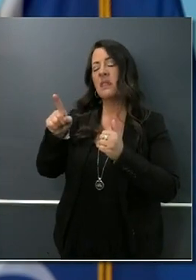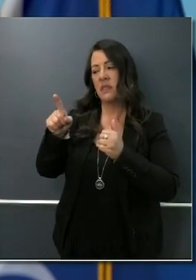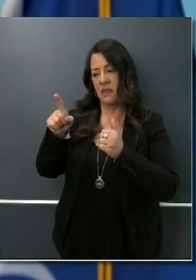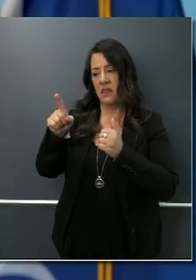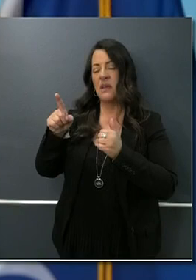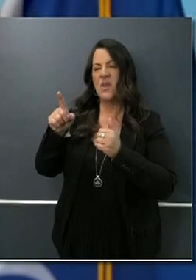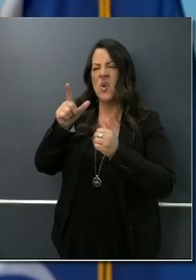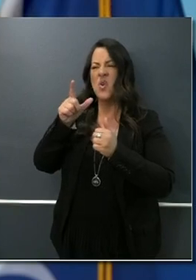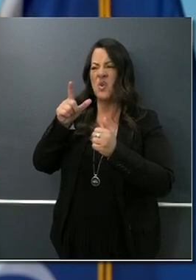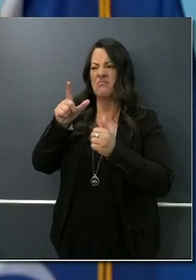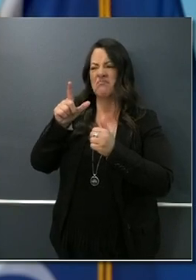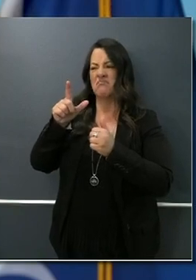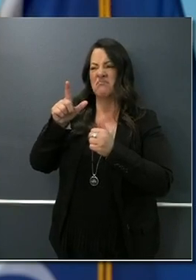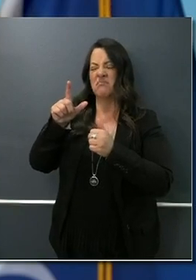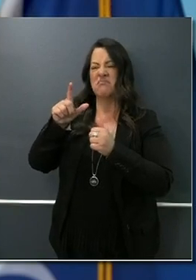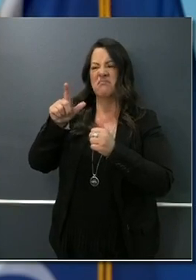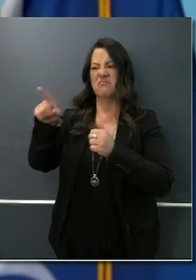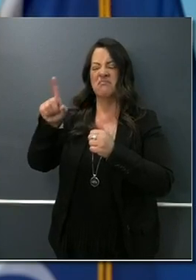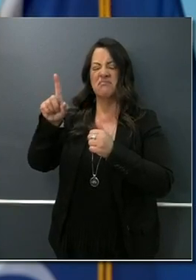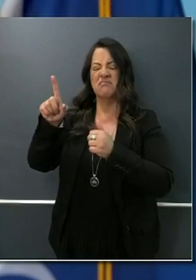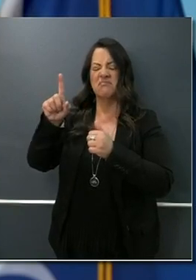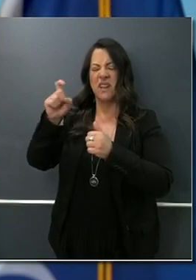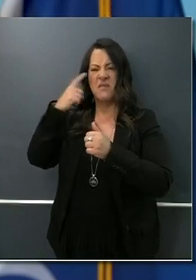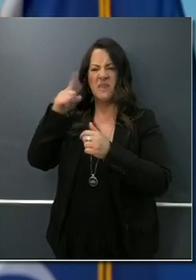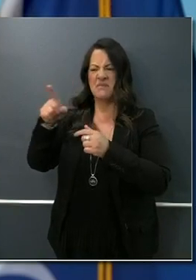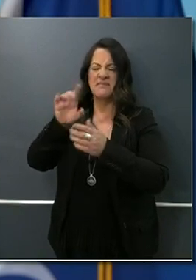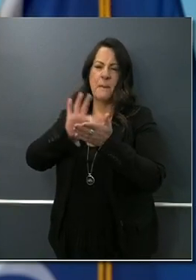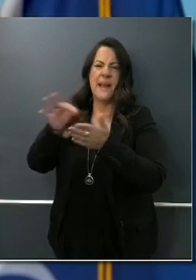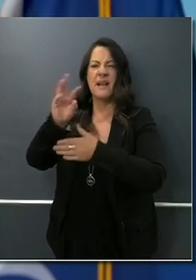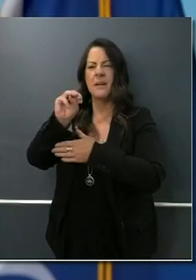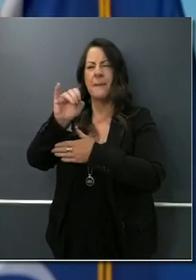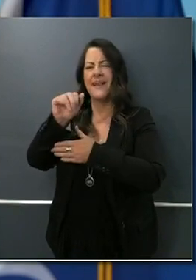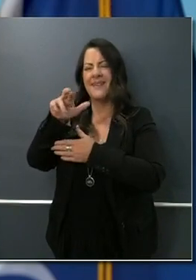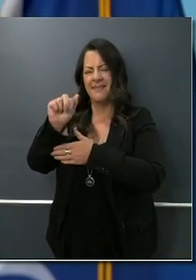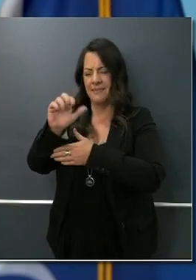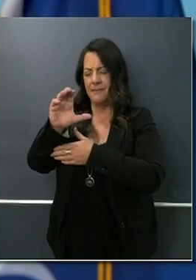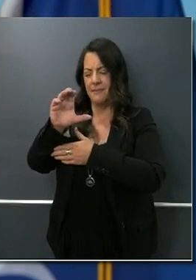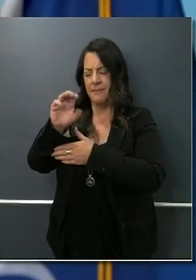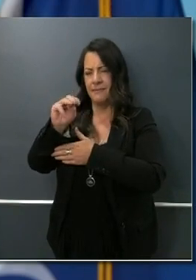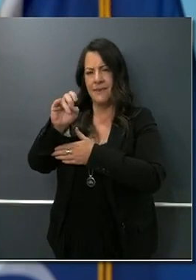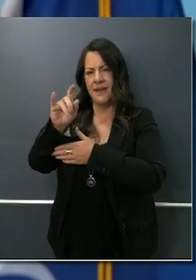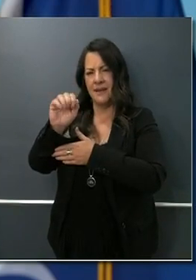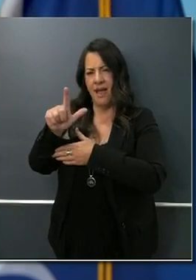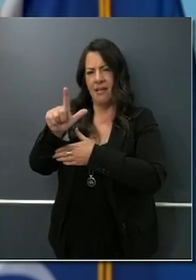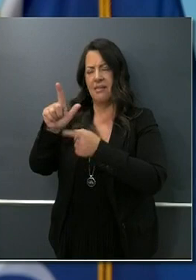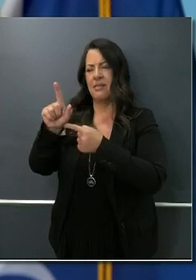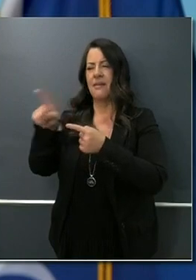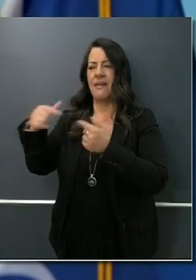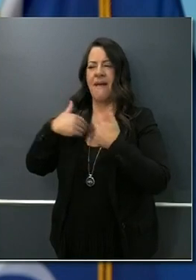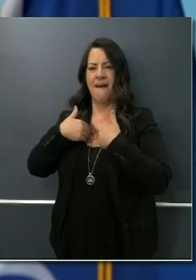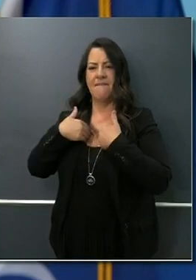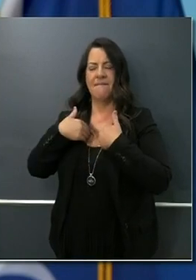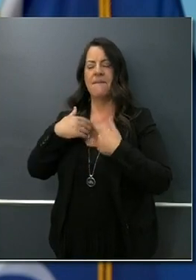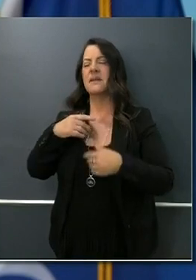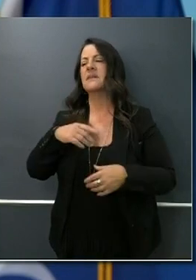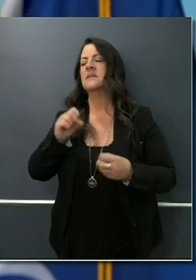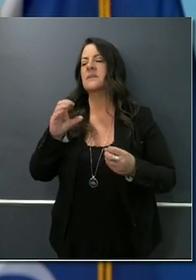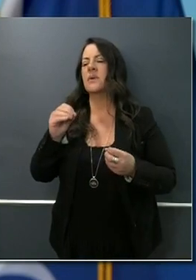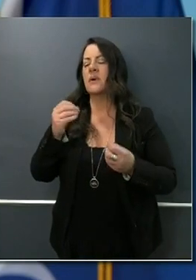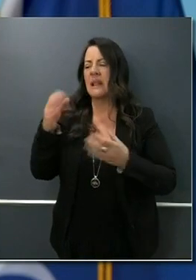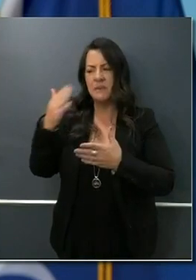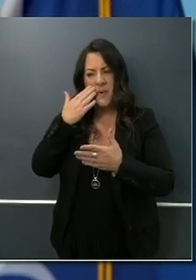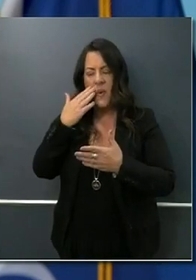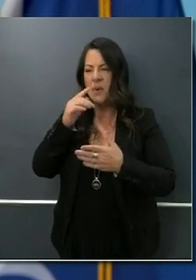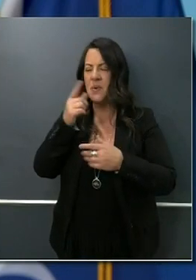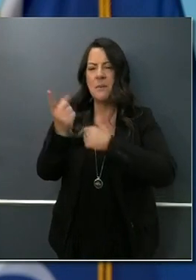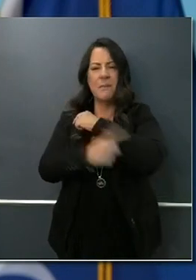Medi-Cal program, to ensure that no individual Medi-Cal beneficiary would experience any economic harm